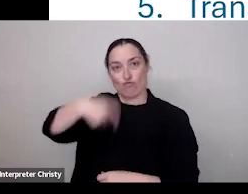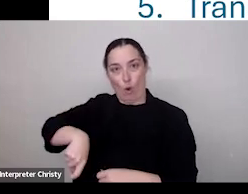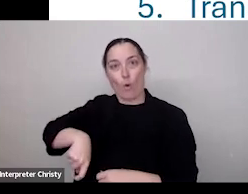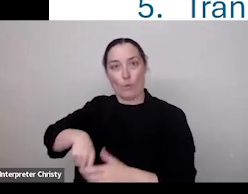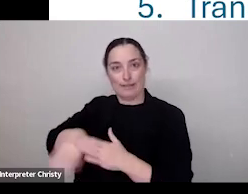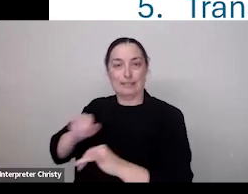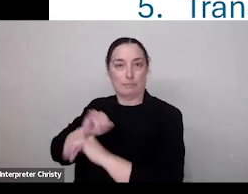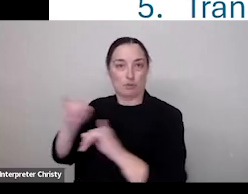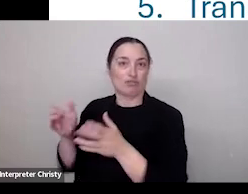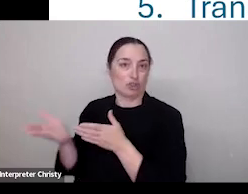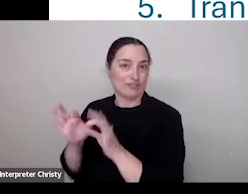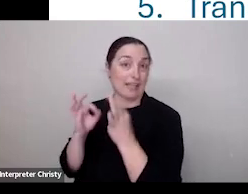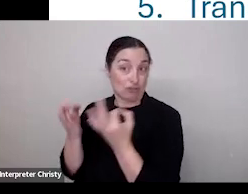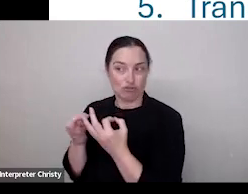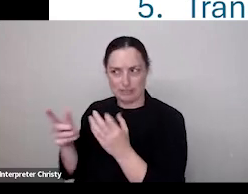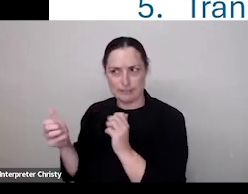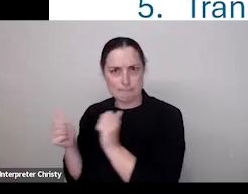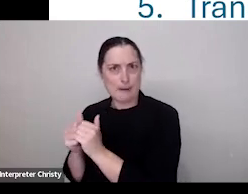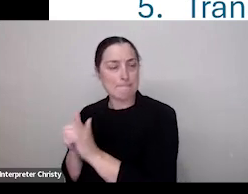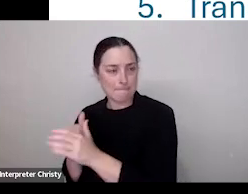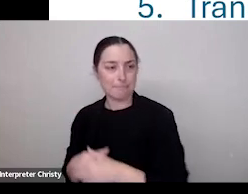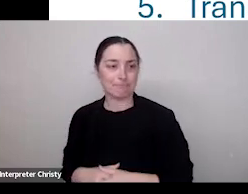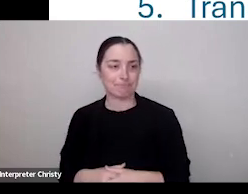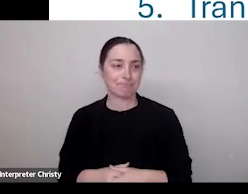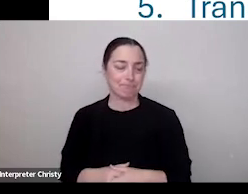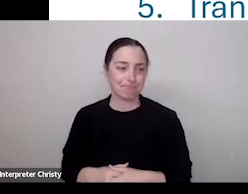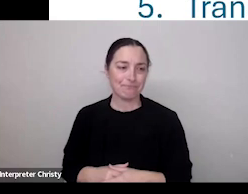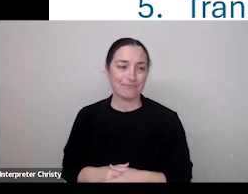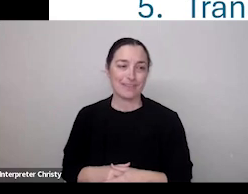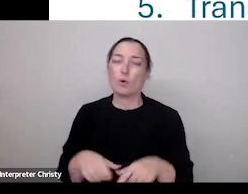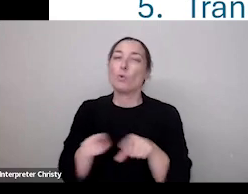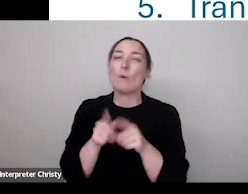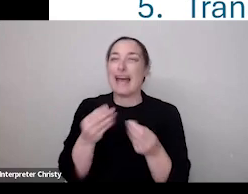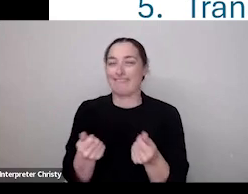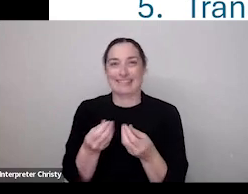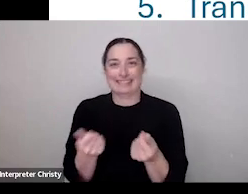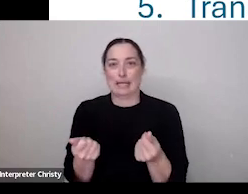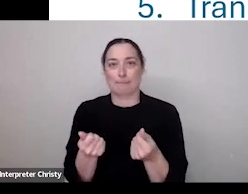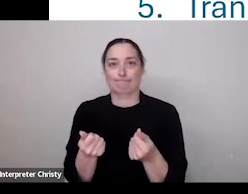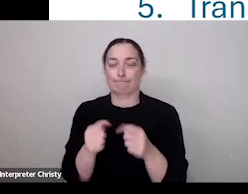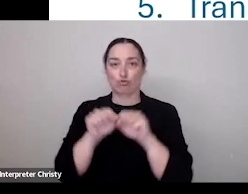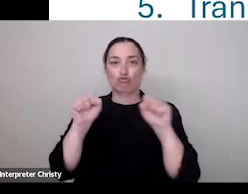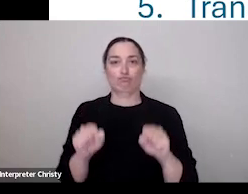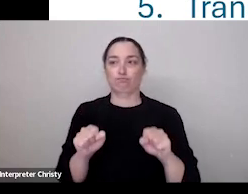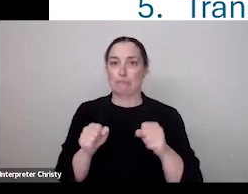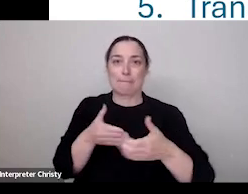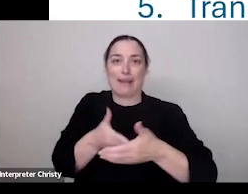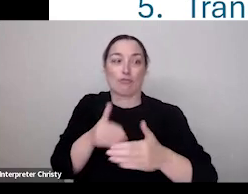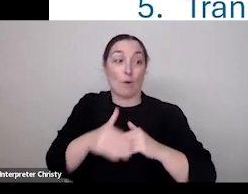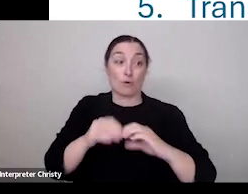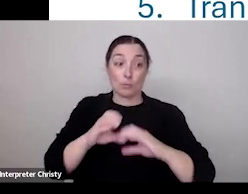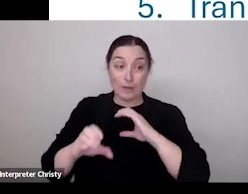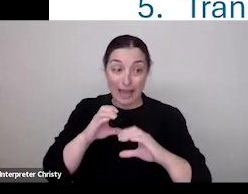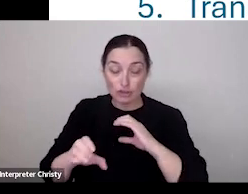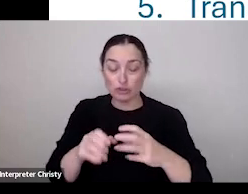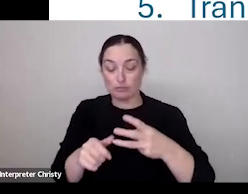emergency service agency. Then there are key structural barriers around how we communicate information, what options we